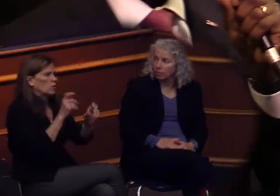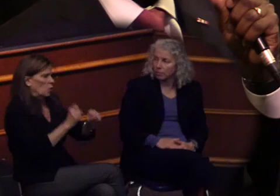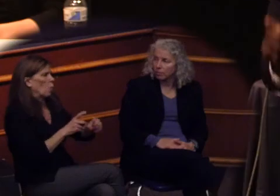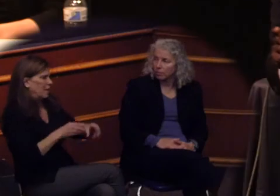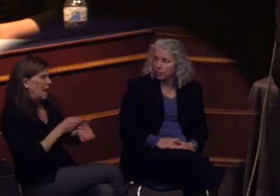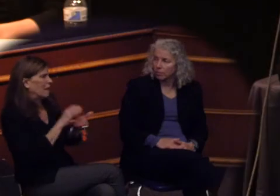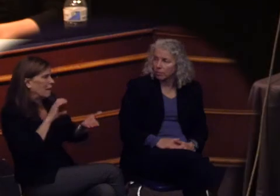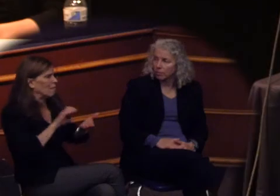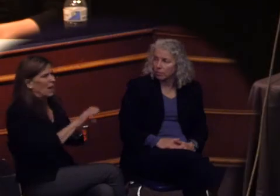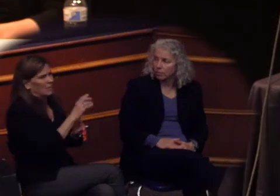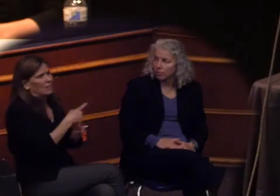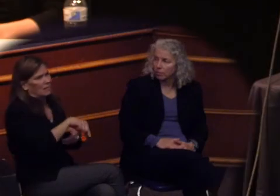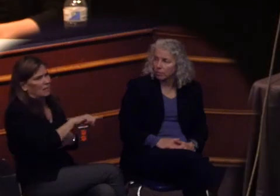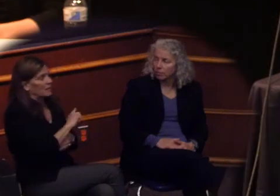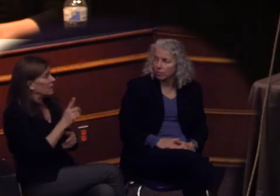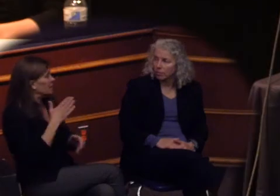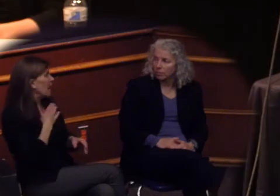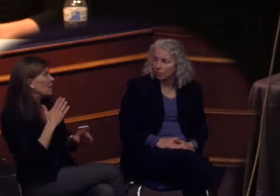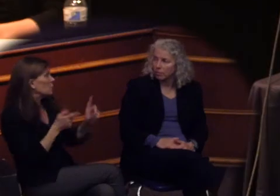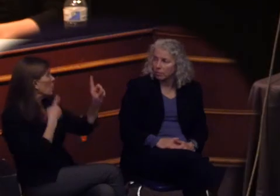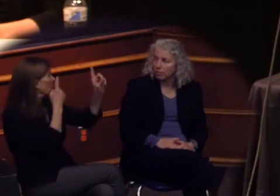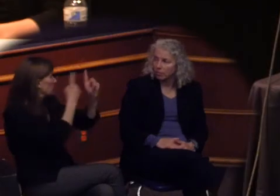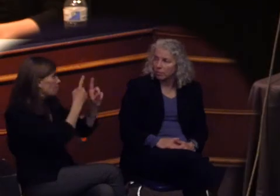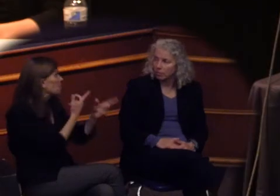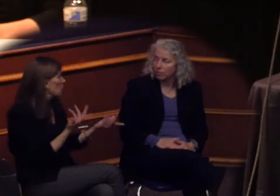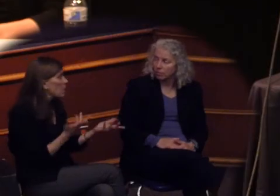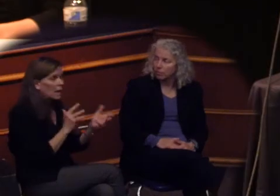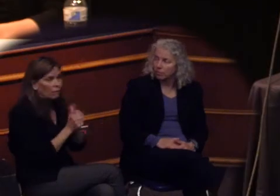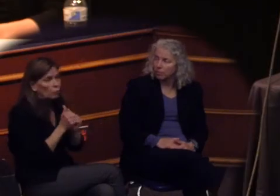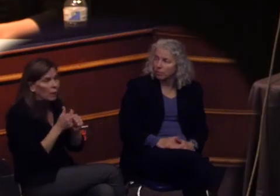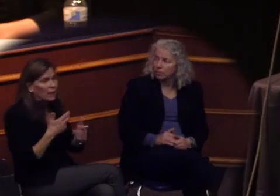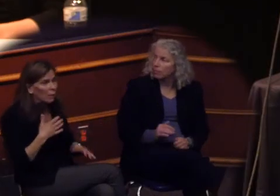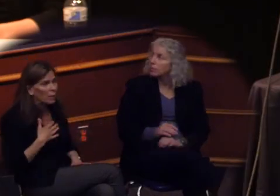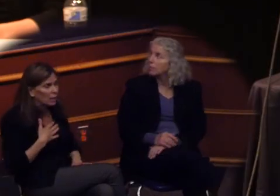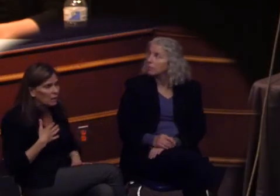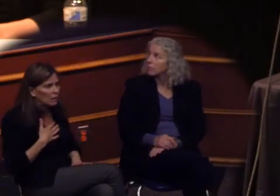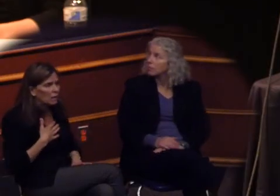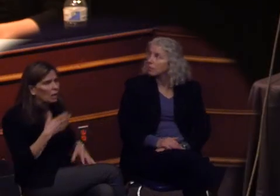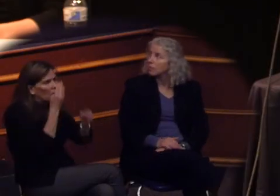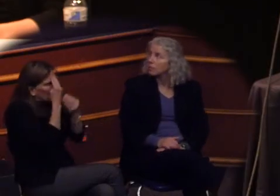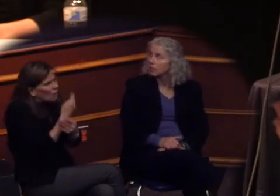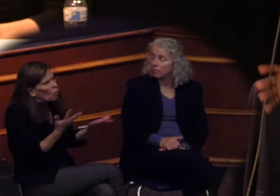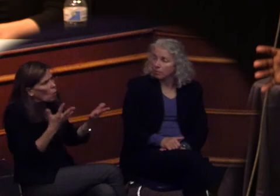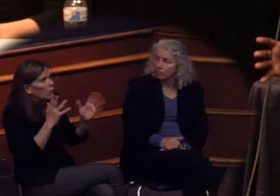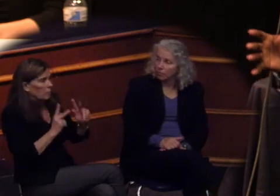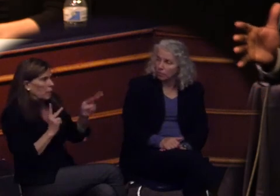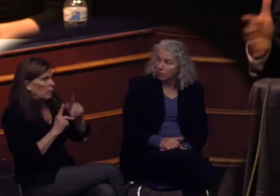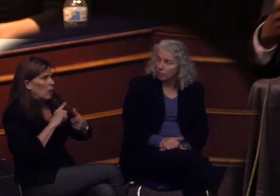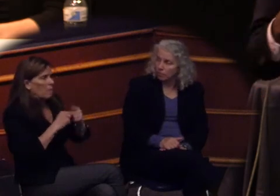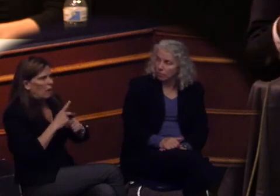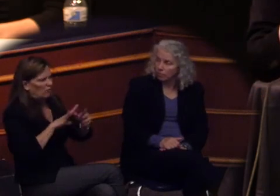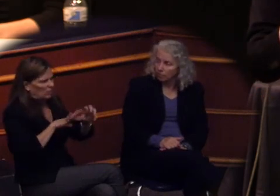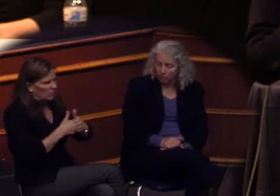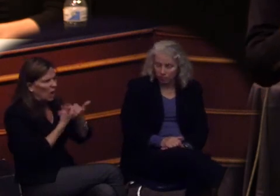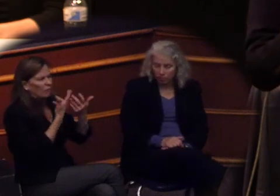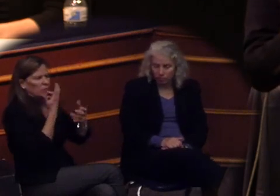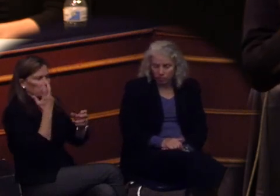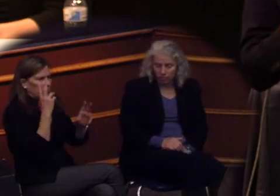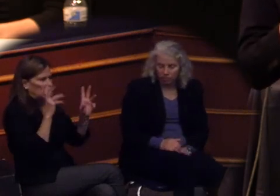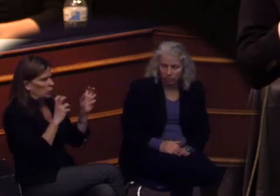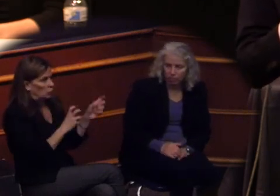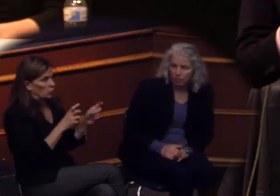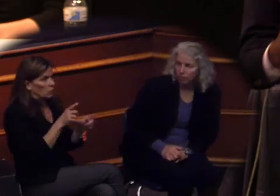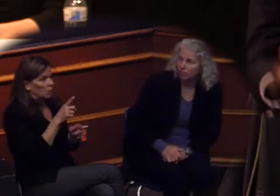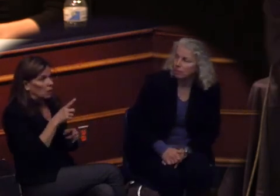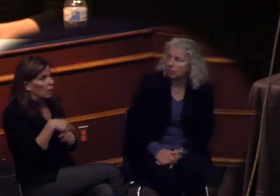And that's what my campaign is all about, telling the truth about these tough, challenging issues. Now, if you don't support me, I want you to